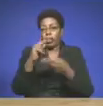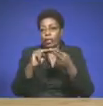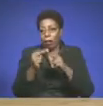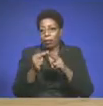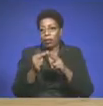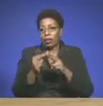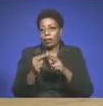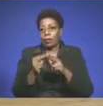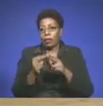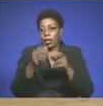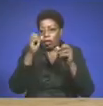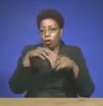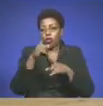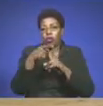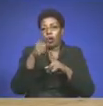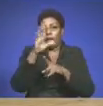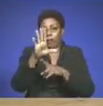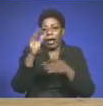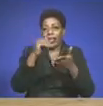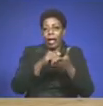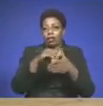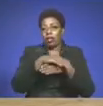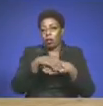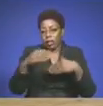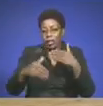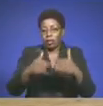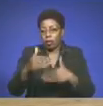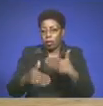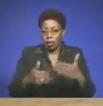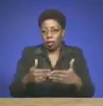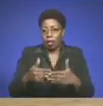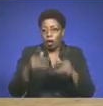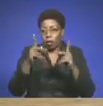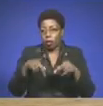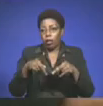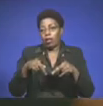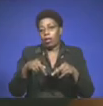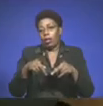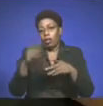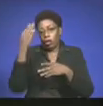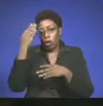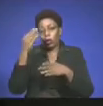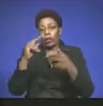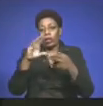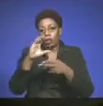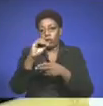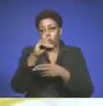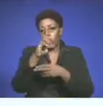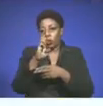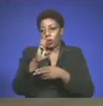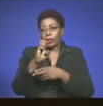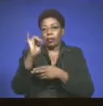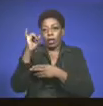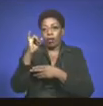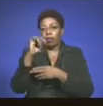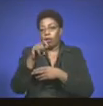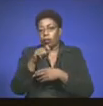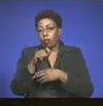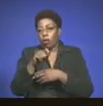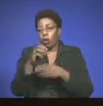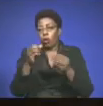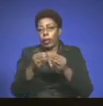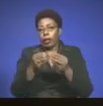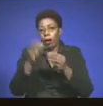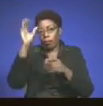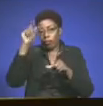the jackpot drops to $5,000. And then it continues on until somebody's cracked the code. And you guessed it. Inga cracked the code with her brother's